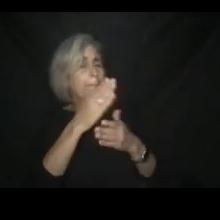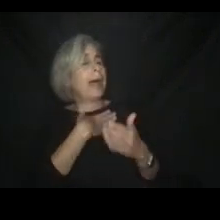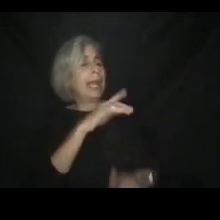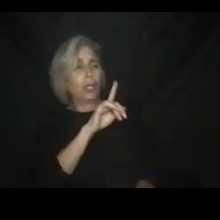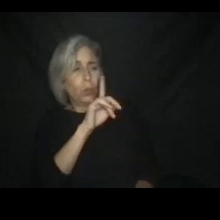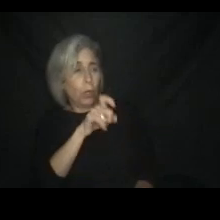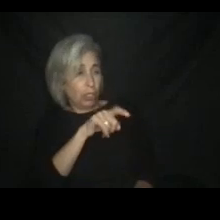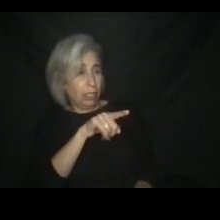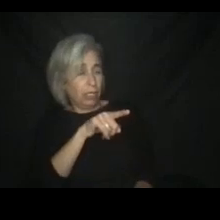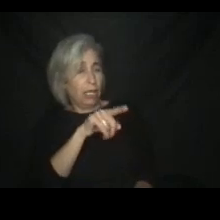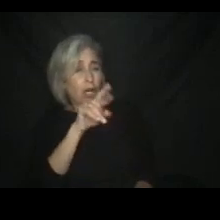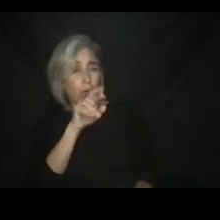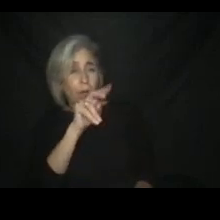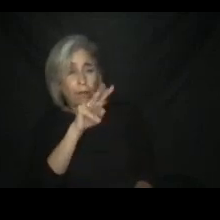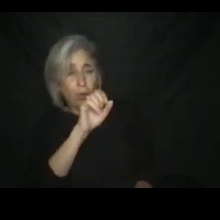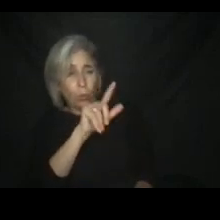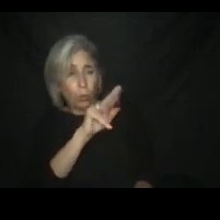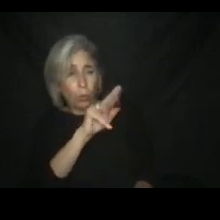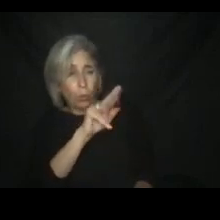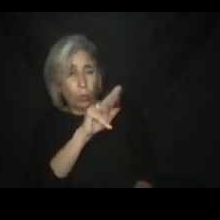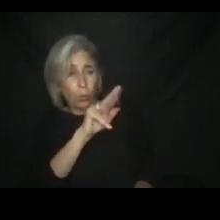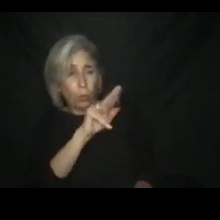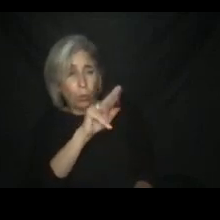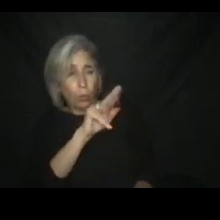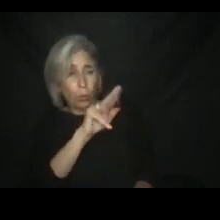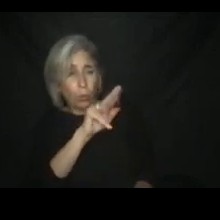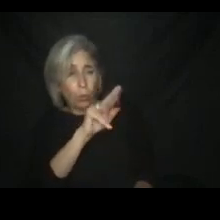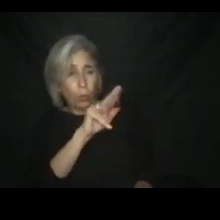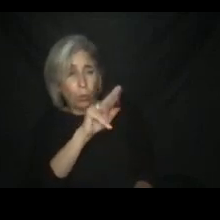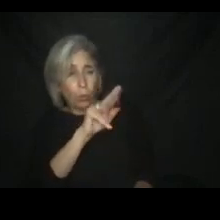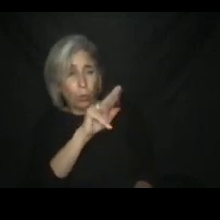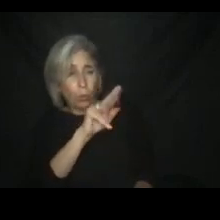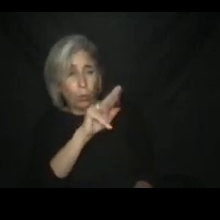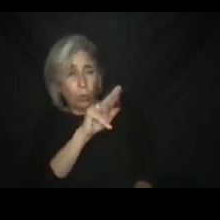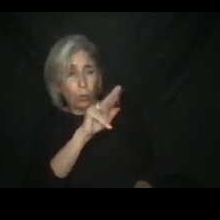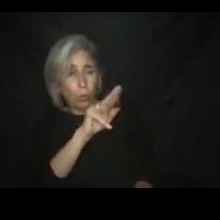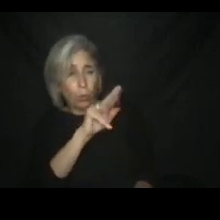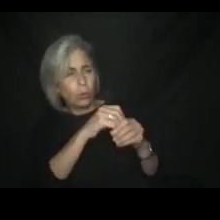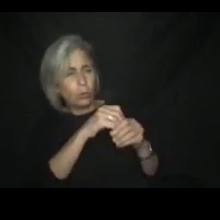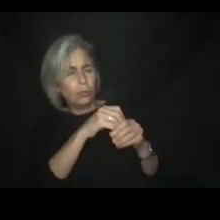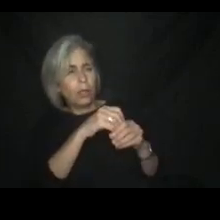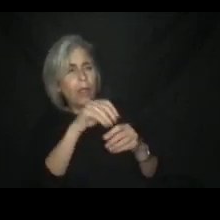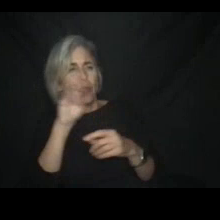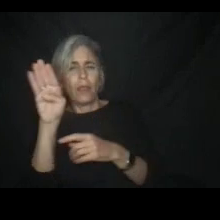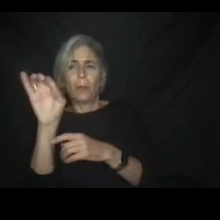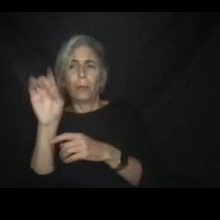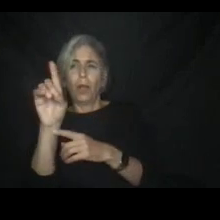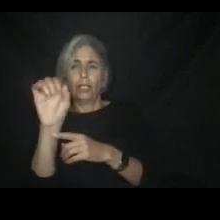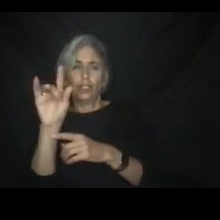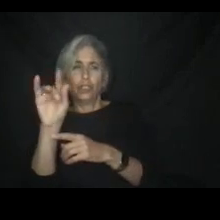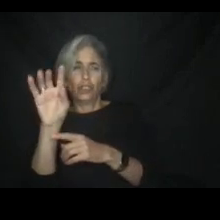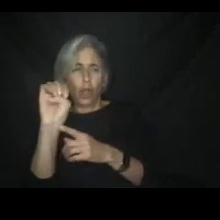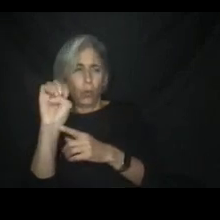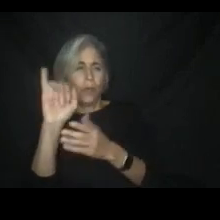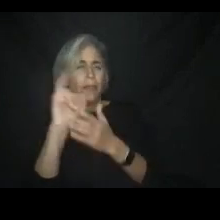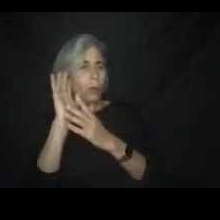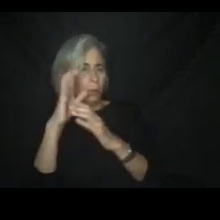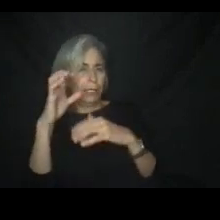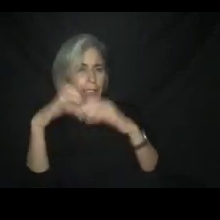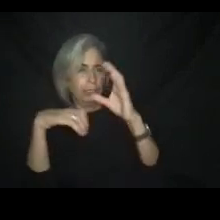does it include Riverwalk, which is being constructed now? Does it include the Broadstone project, which will be constructed soon?